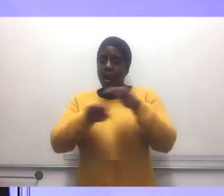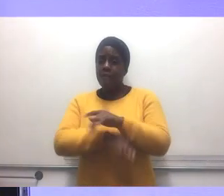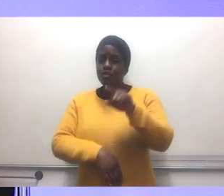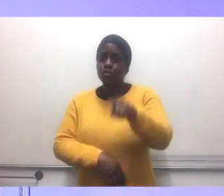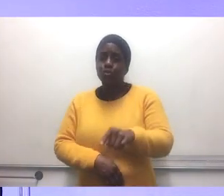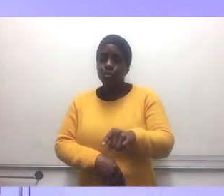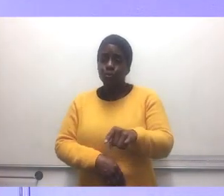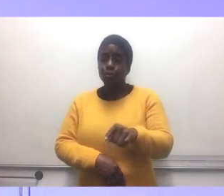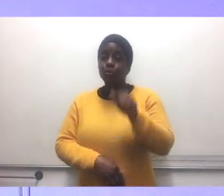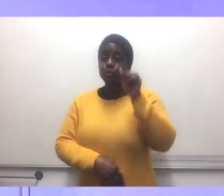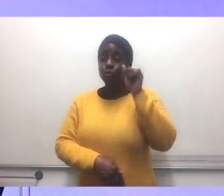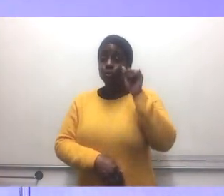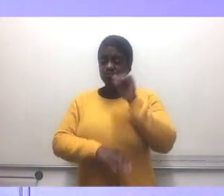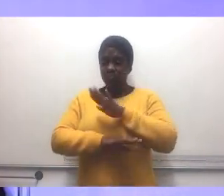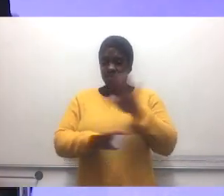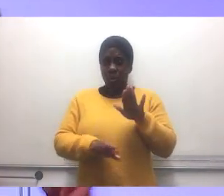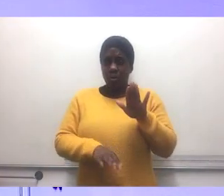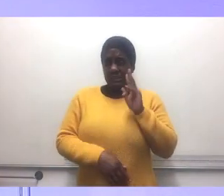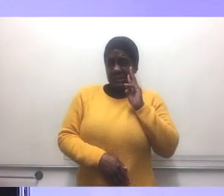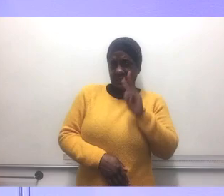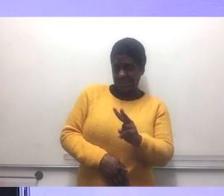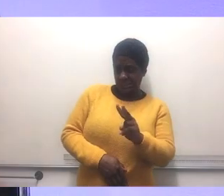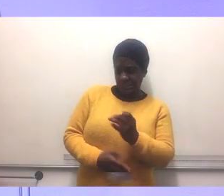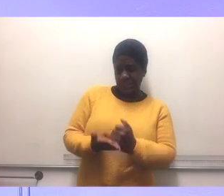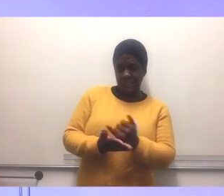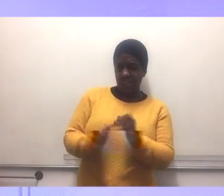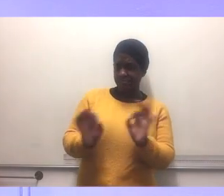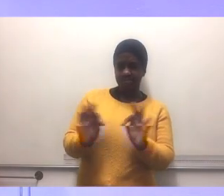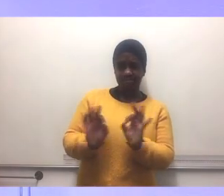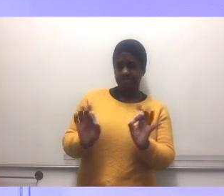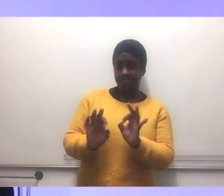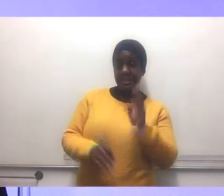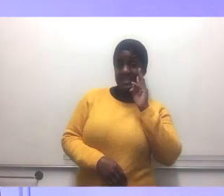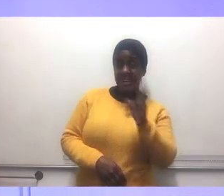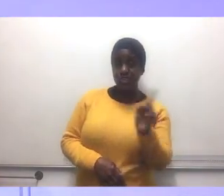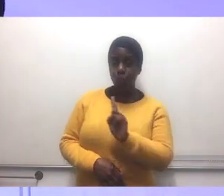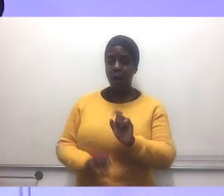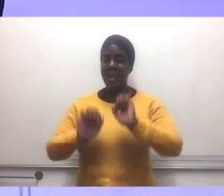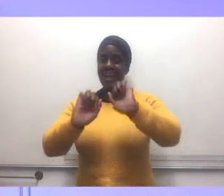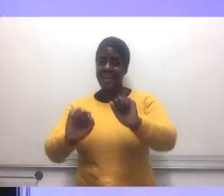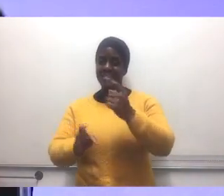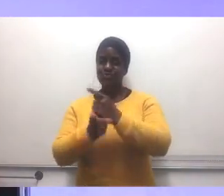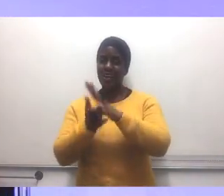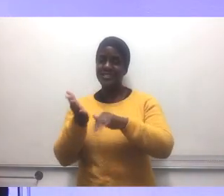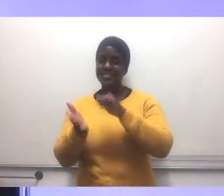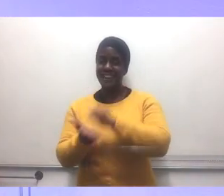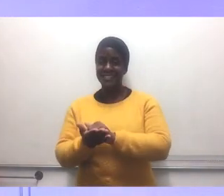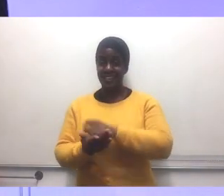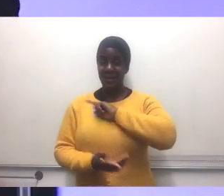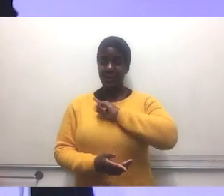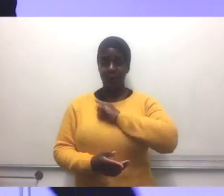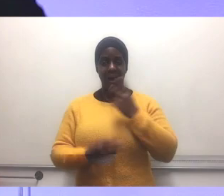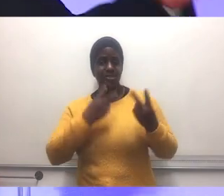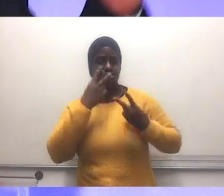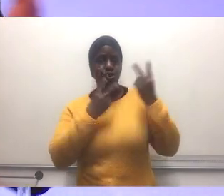you, he no longer sees your sins, but he sees his righteousness. That's why the